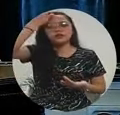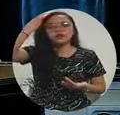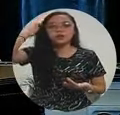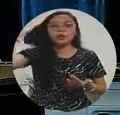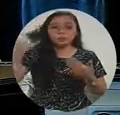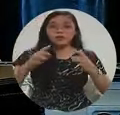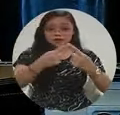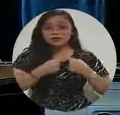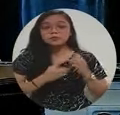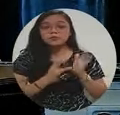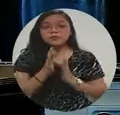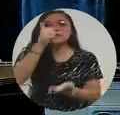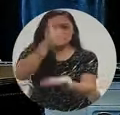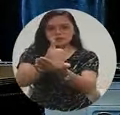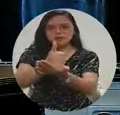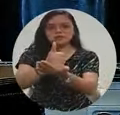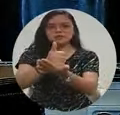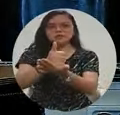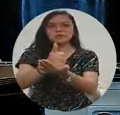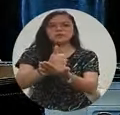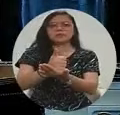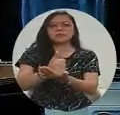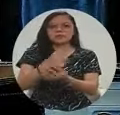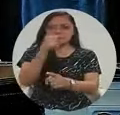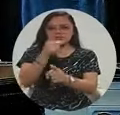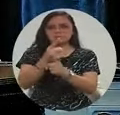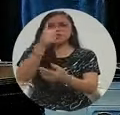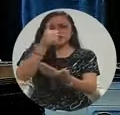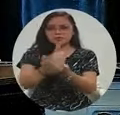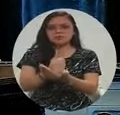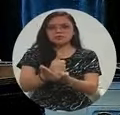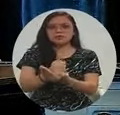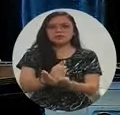da. Are you saved? Kana ba?